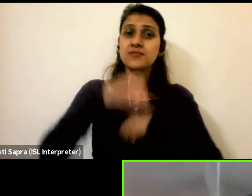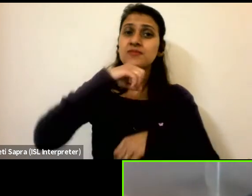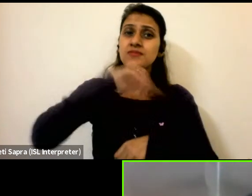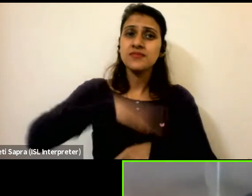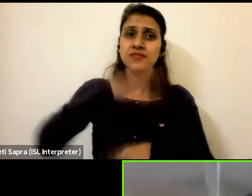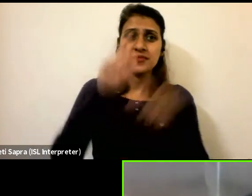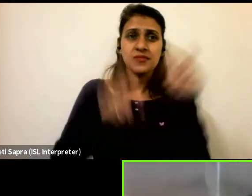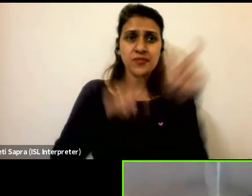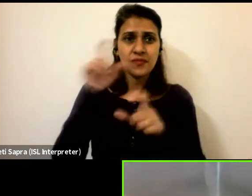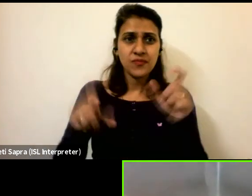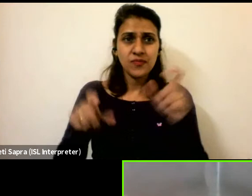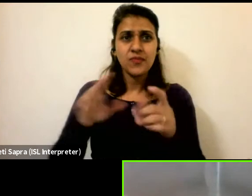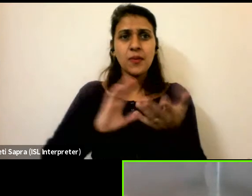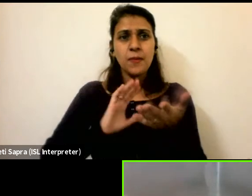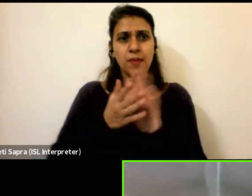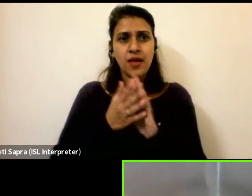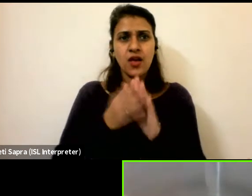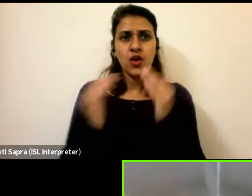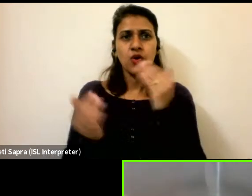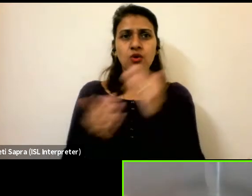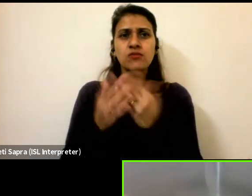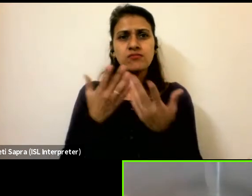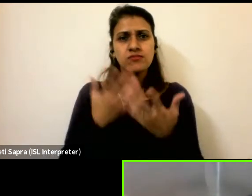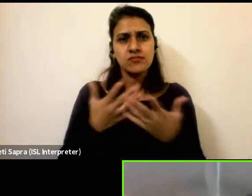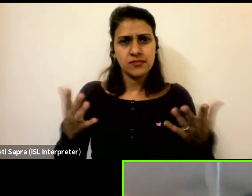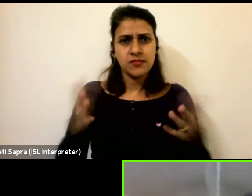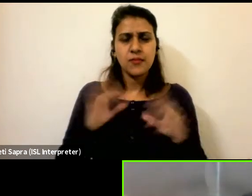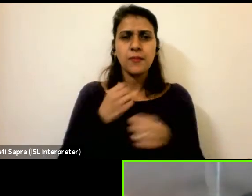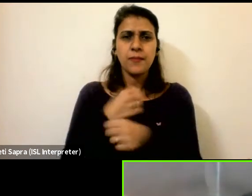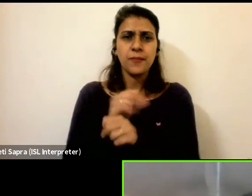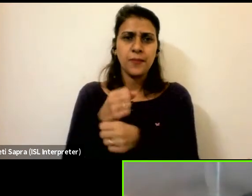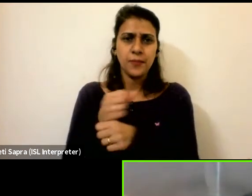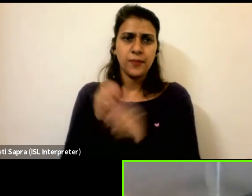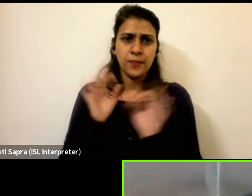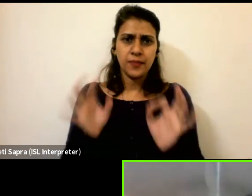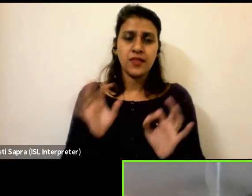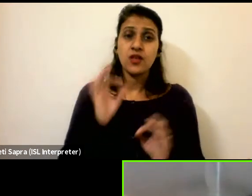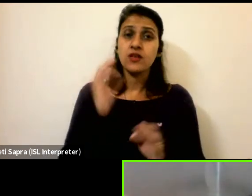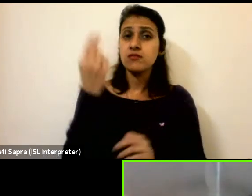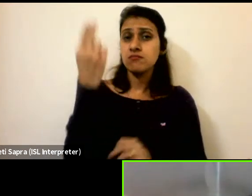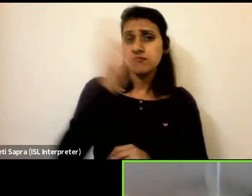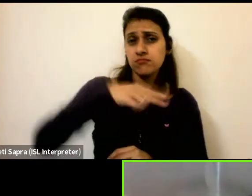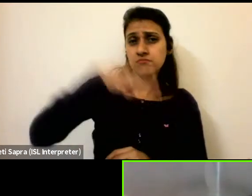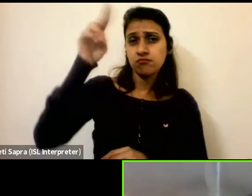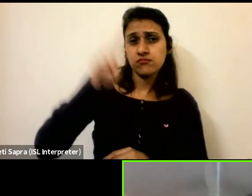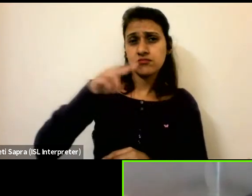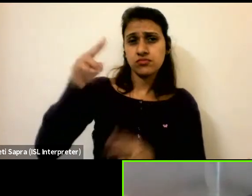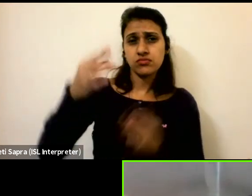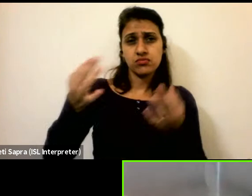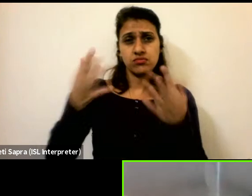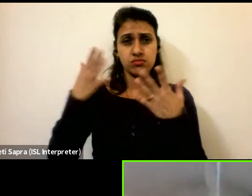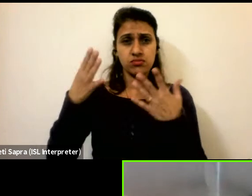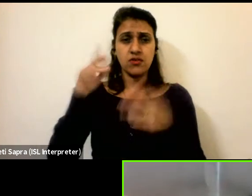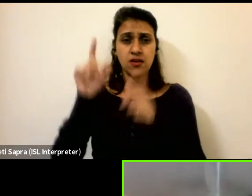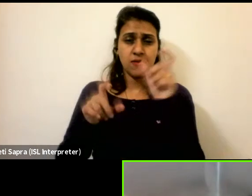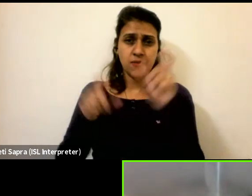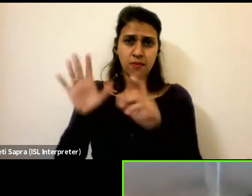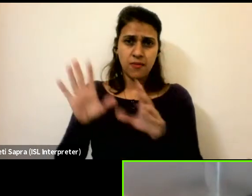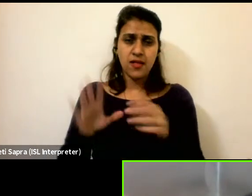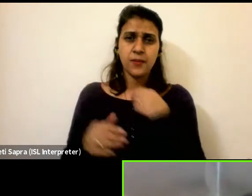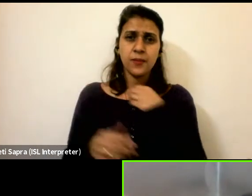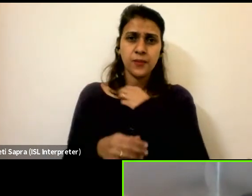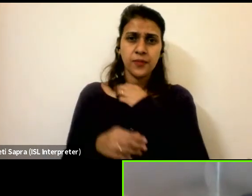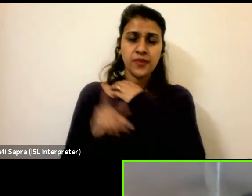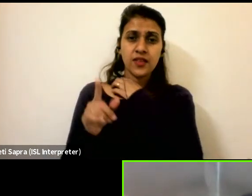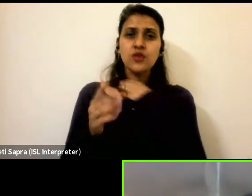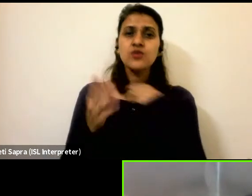producing a number of things. And some of them are really good painters. And sometimes, we have